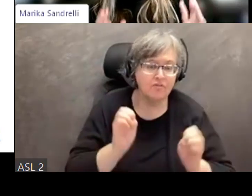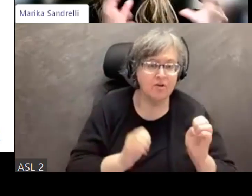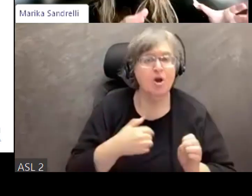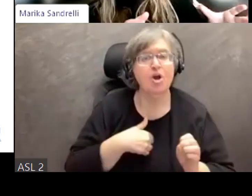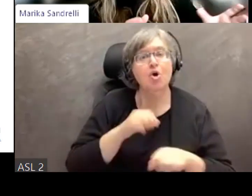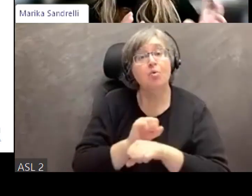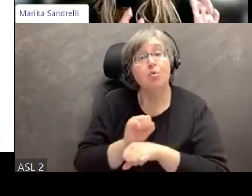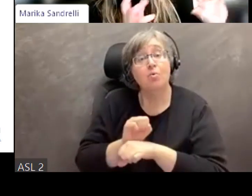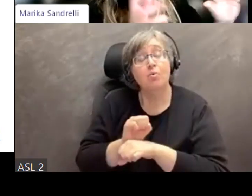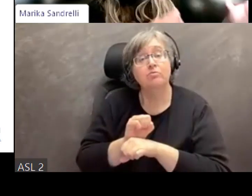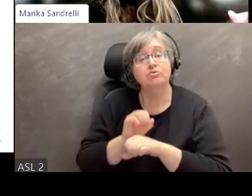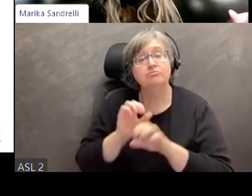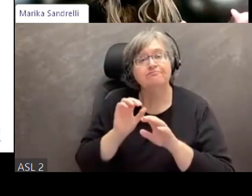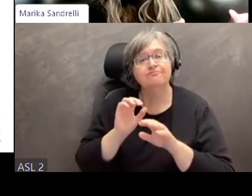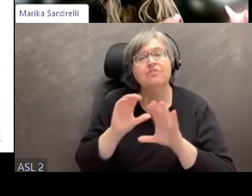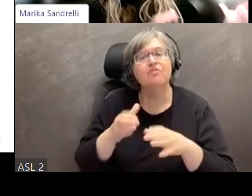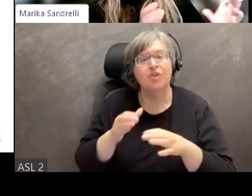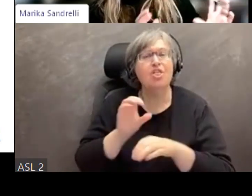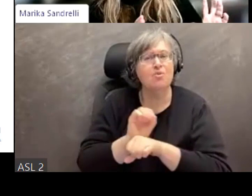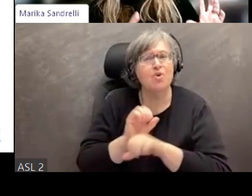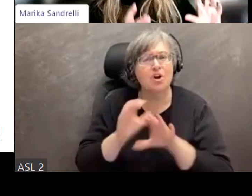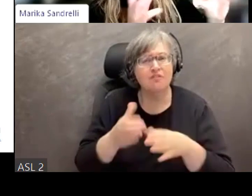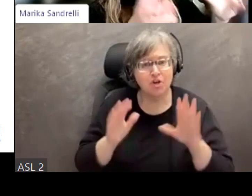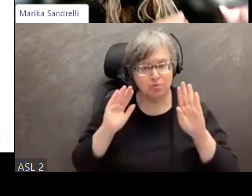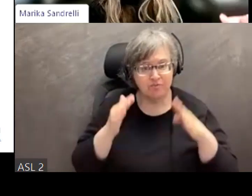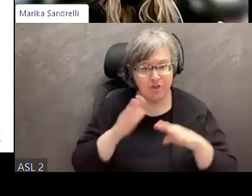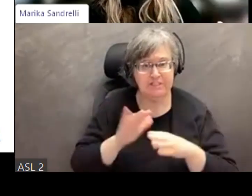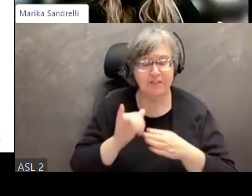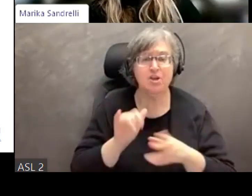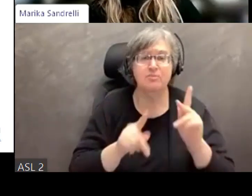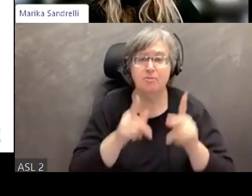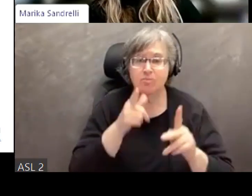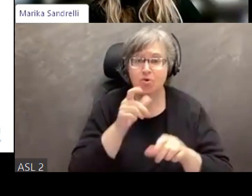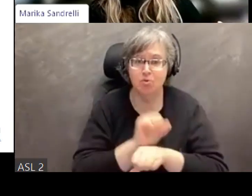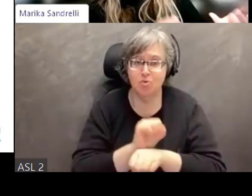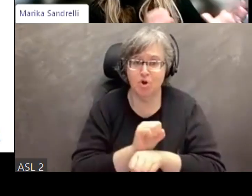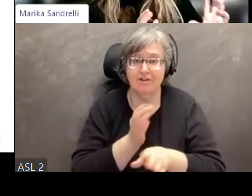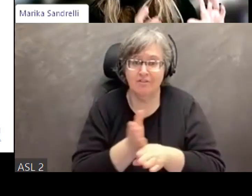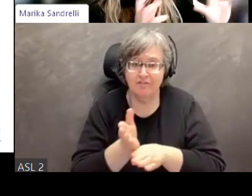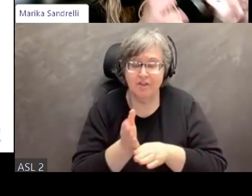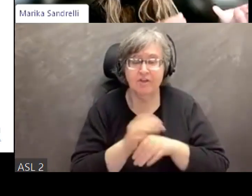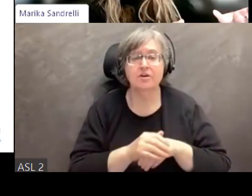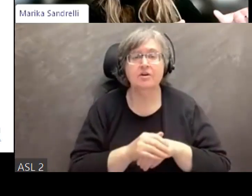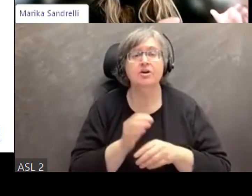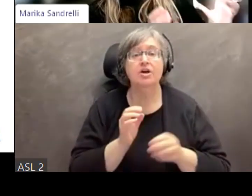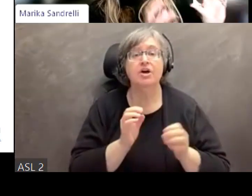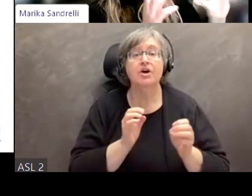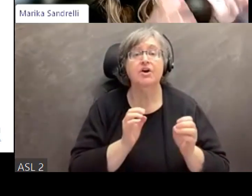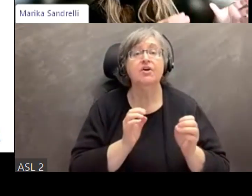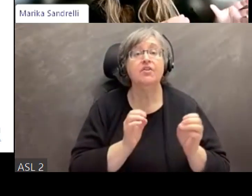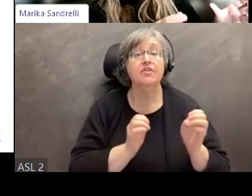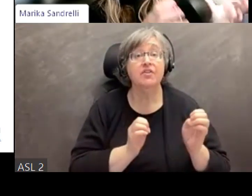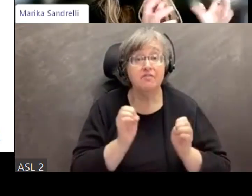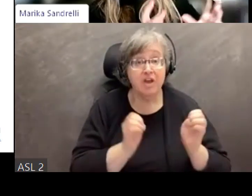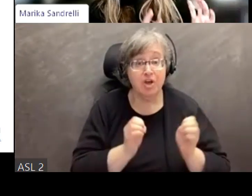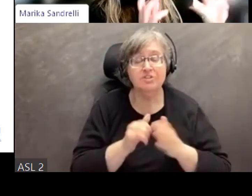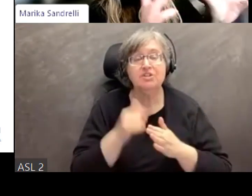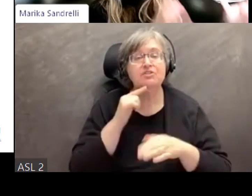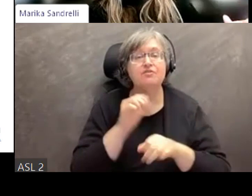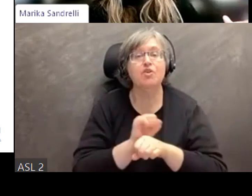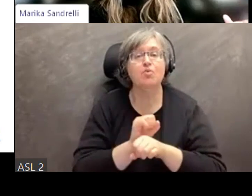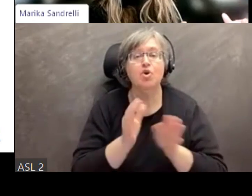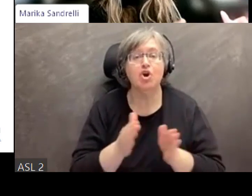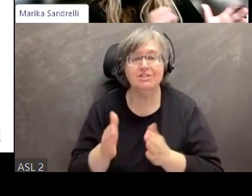We've been focusing on the workforce. So it's people who work in healthcare. So the evaluation findings that I shared earlier, that was